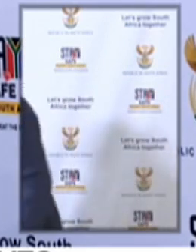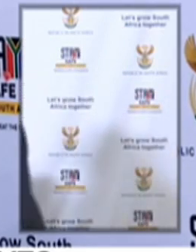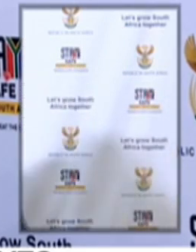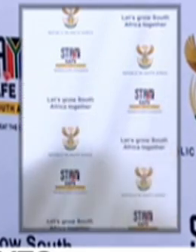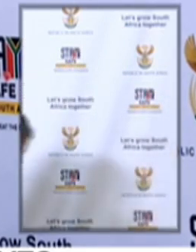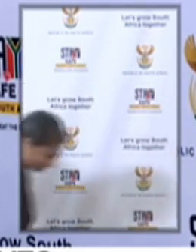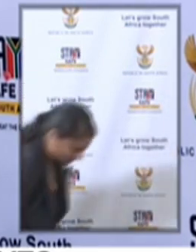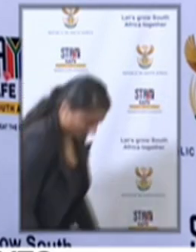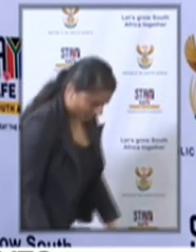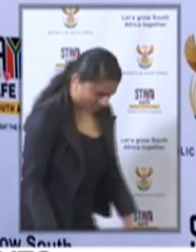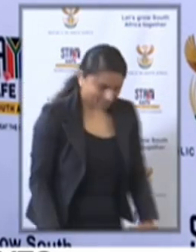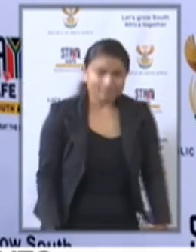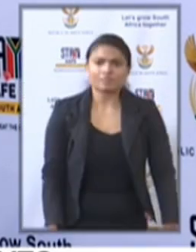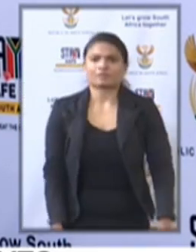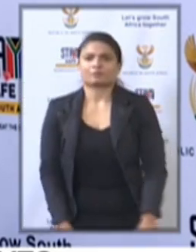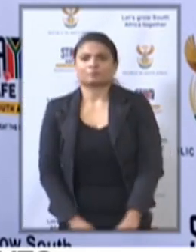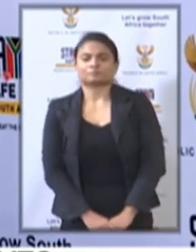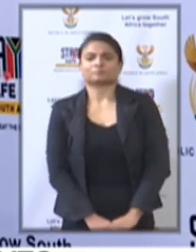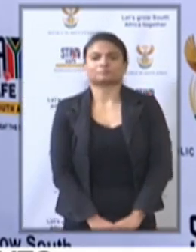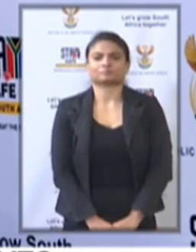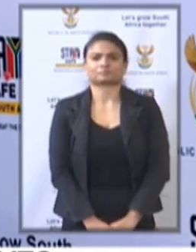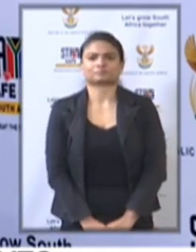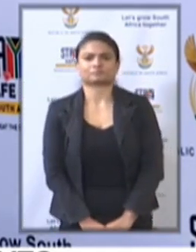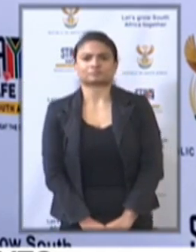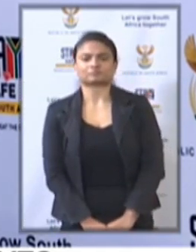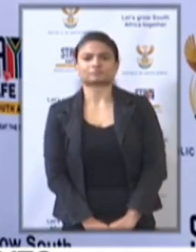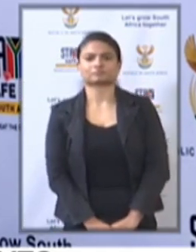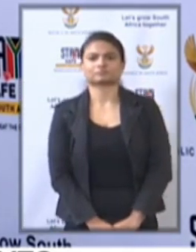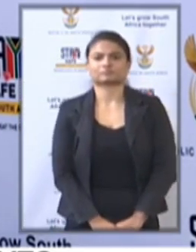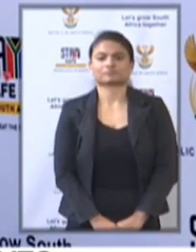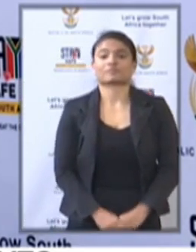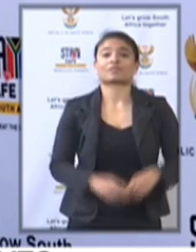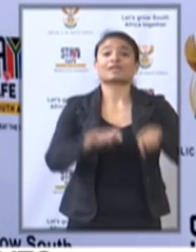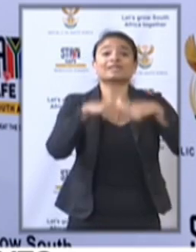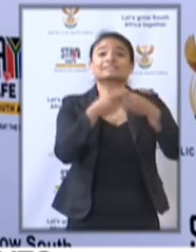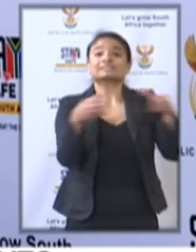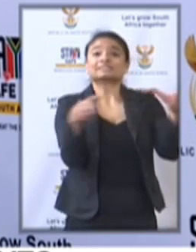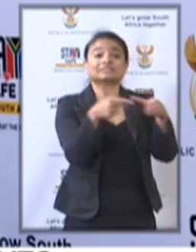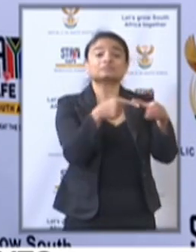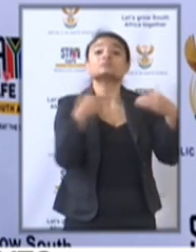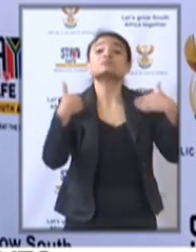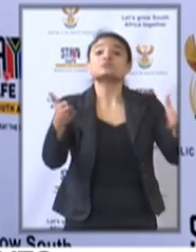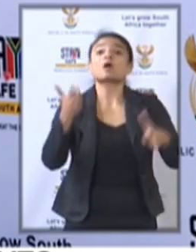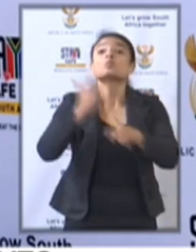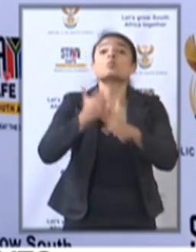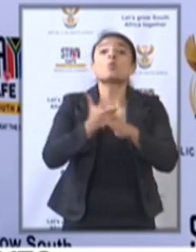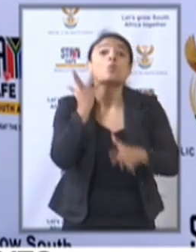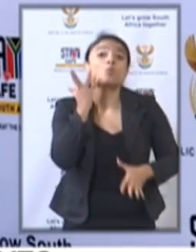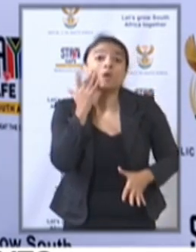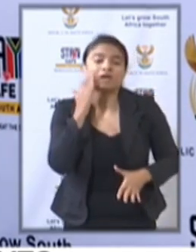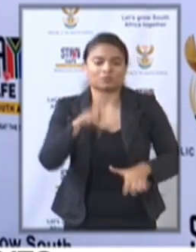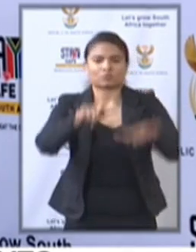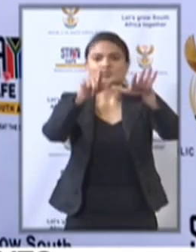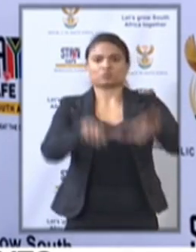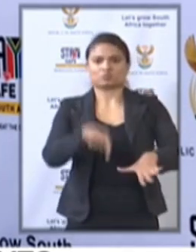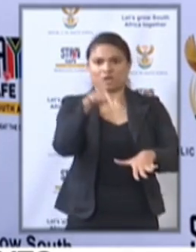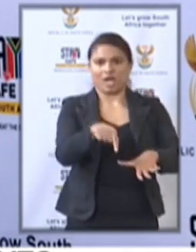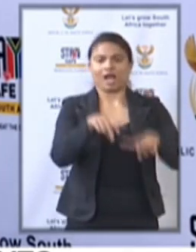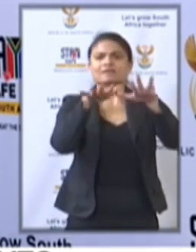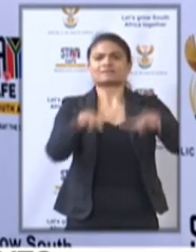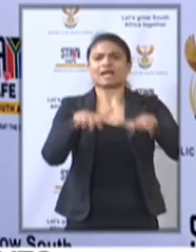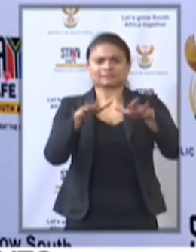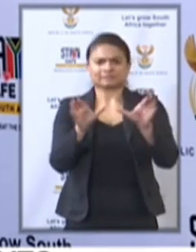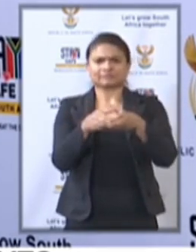University. The task team commenced its work in July 2019, at the time when I was minister, and